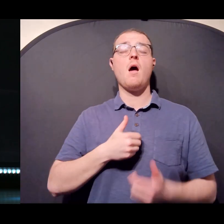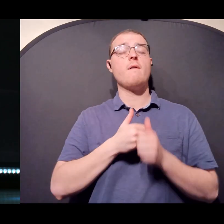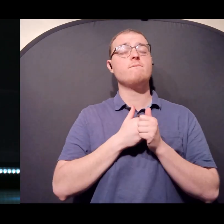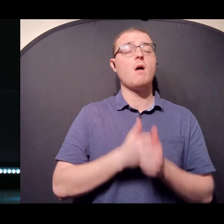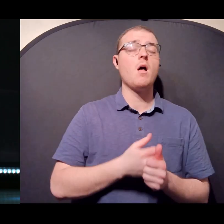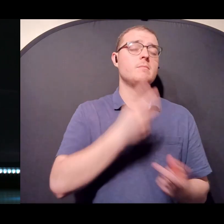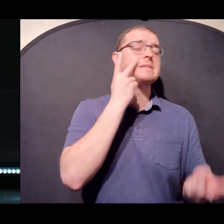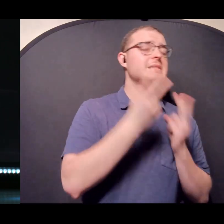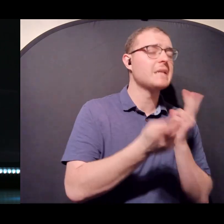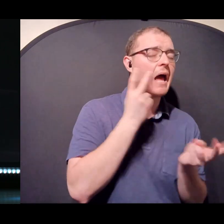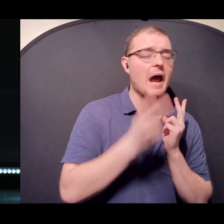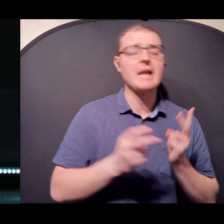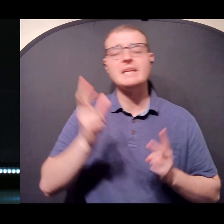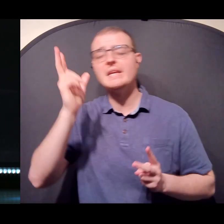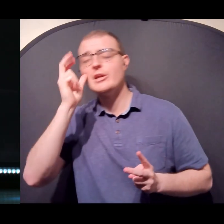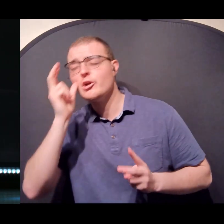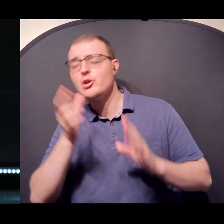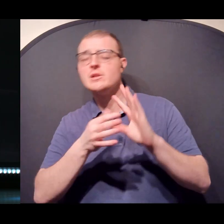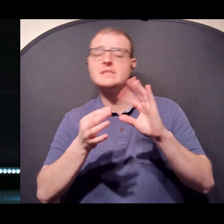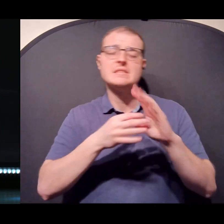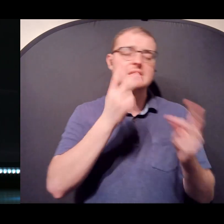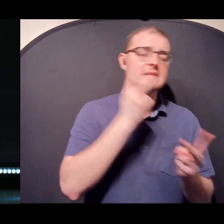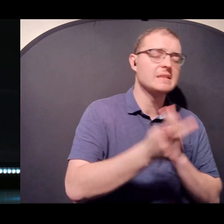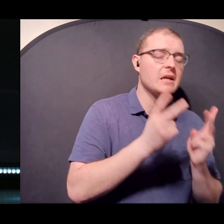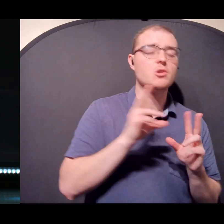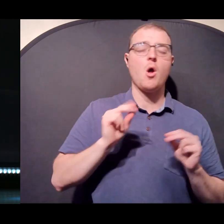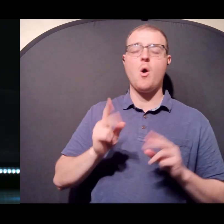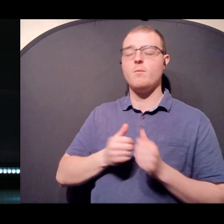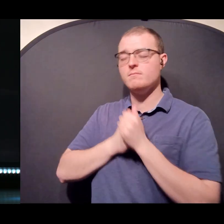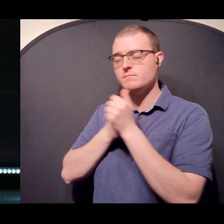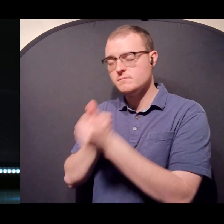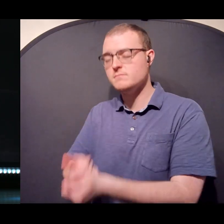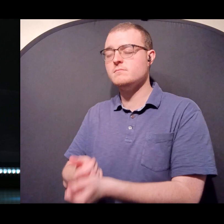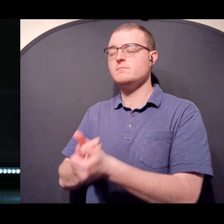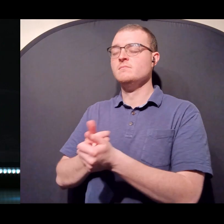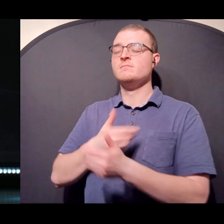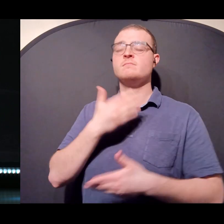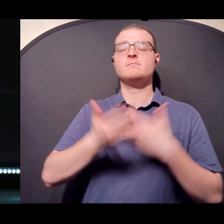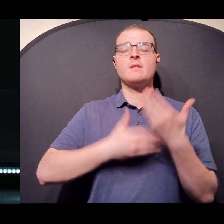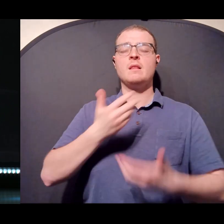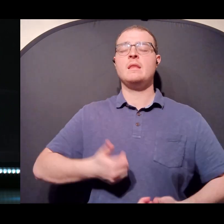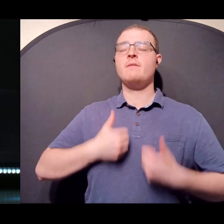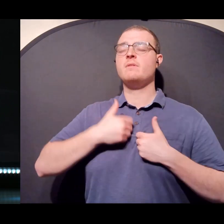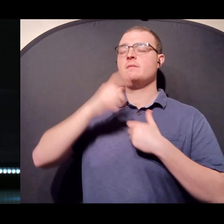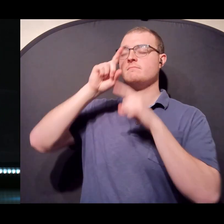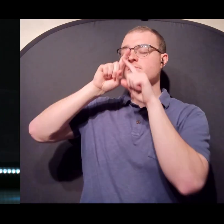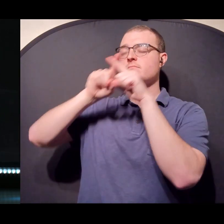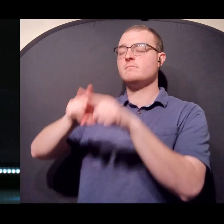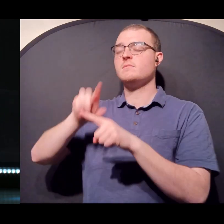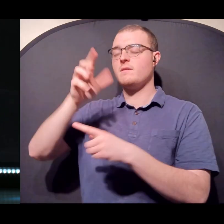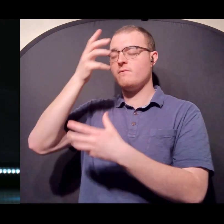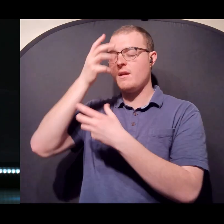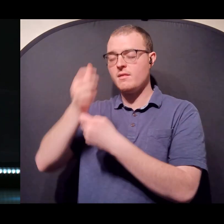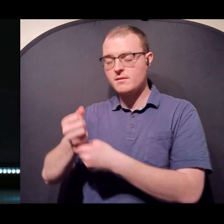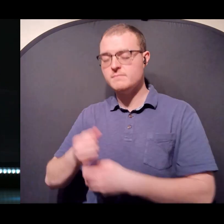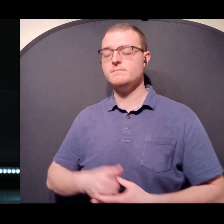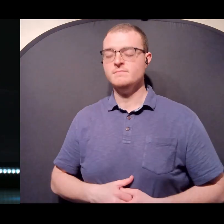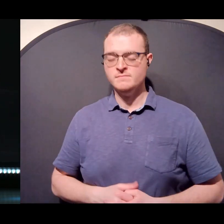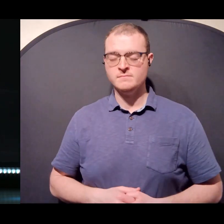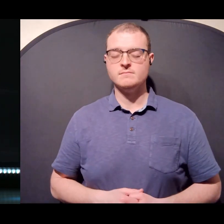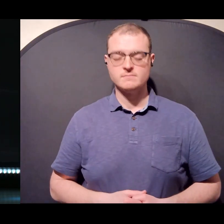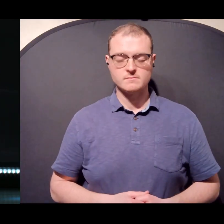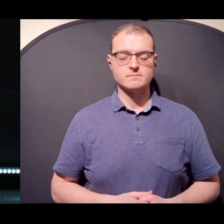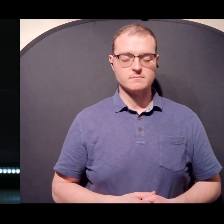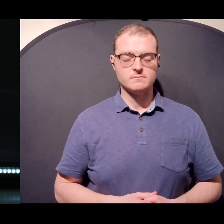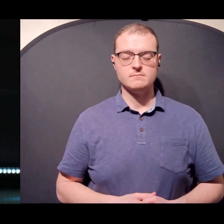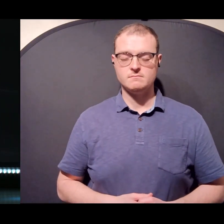by faith. I'm not living by what I hear and see and what comes against me, I'm living by faith today. It's the substance of things hoped